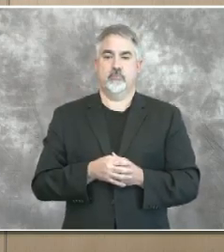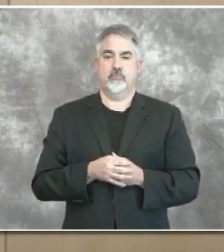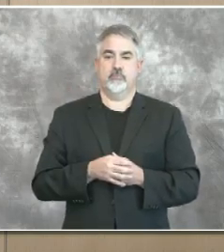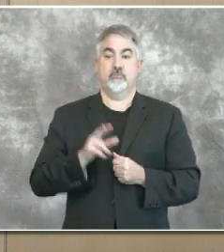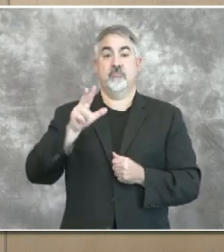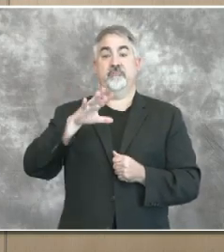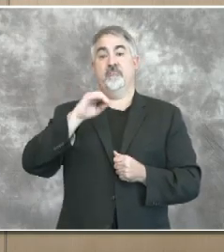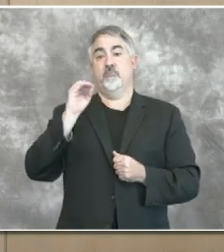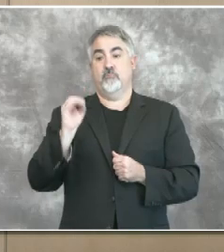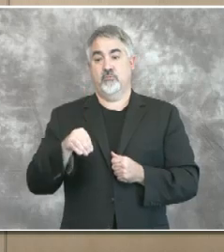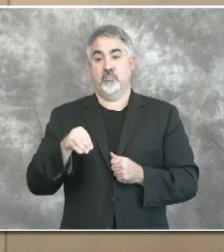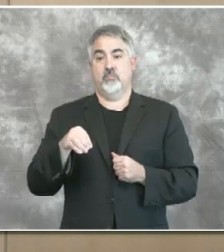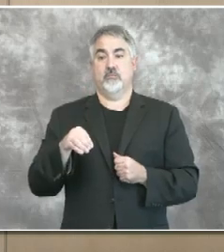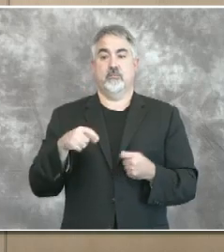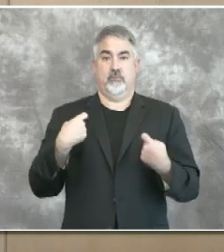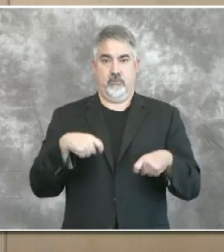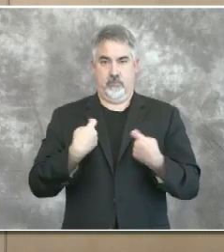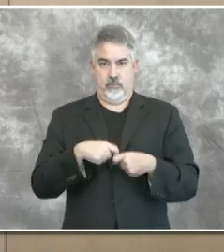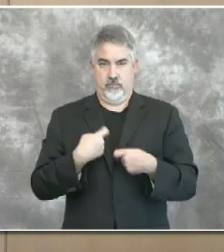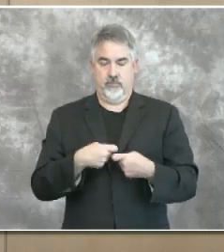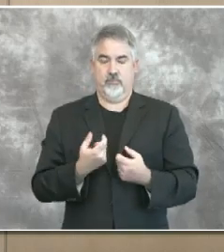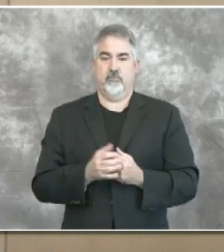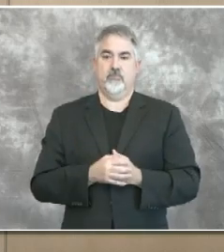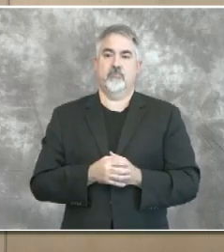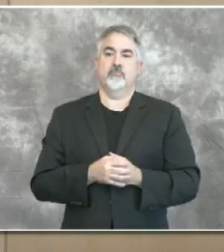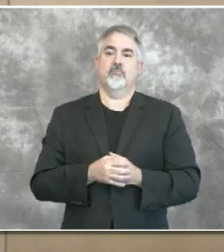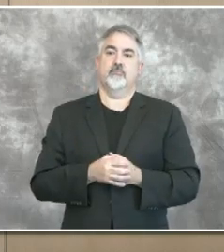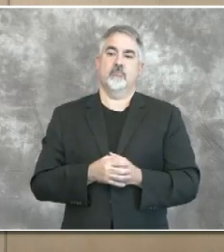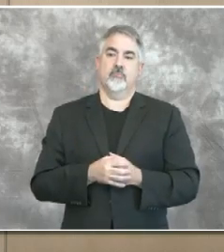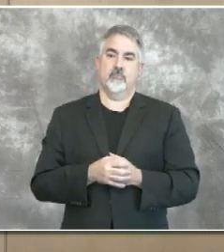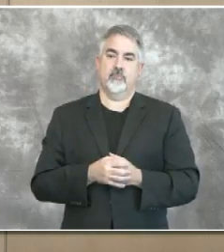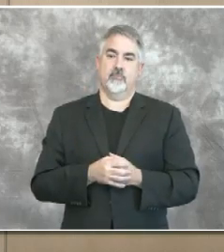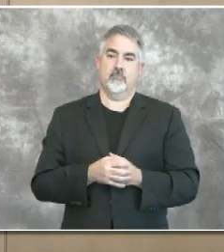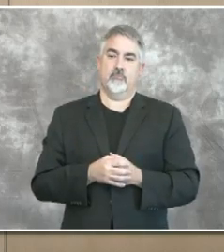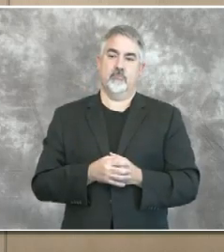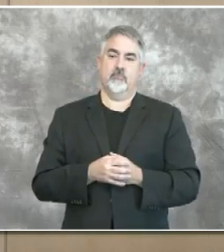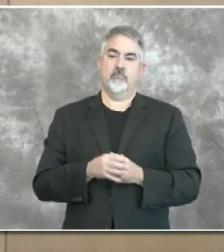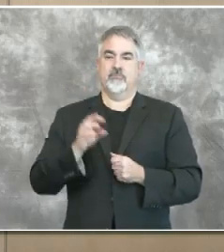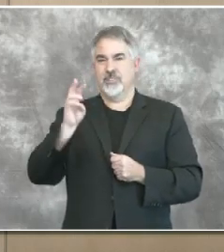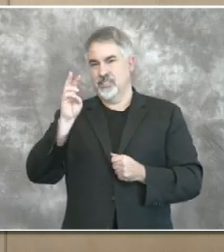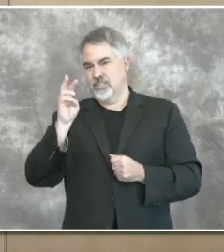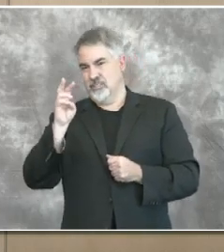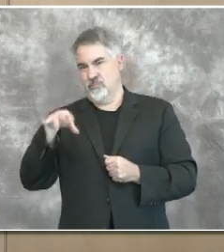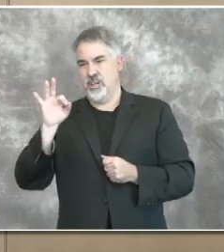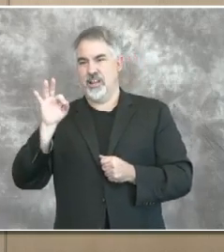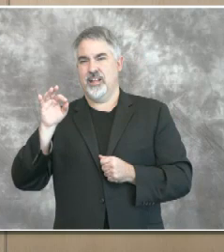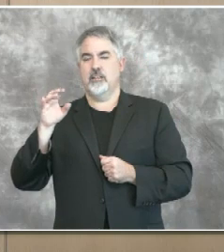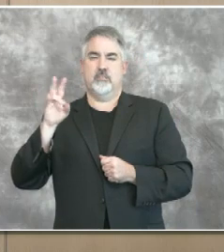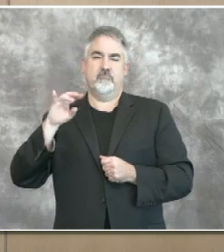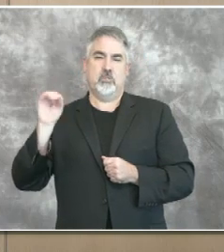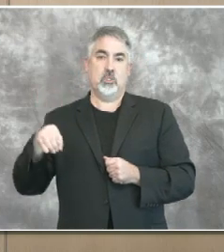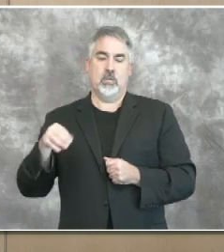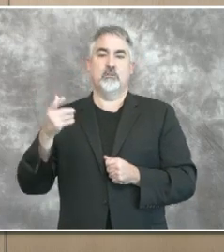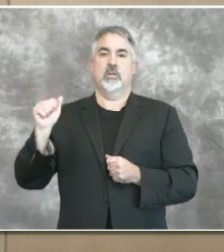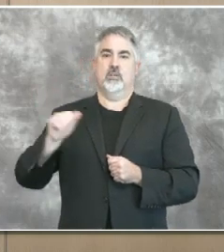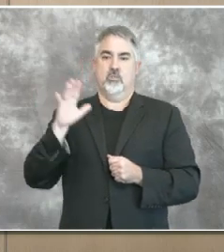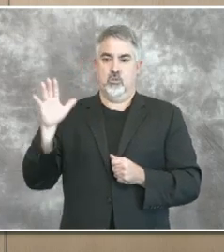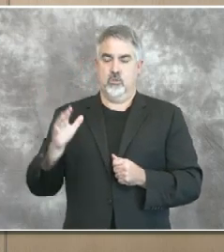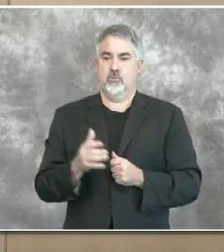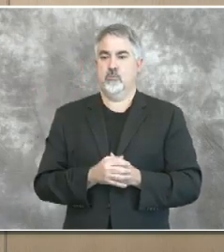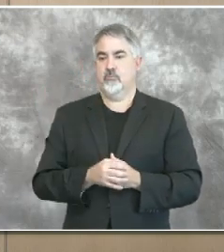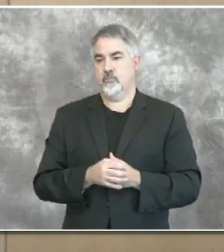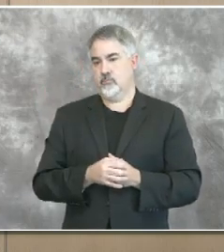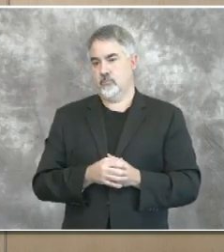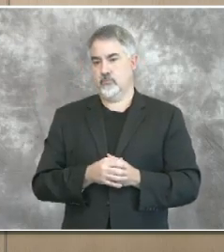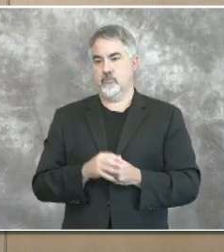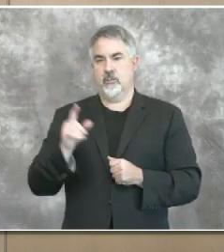are Hispanic, 2 or 6.9% are Asian, and 1 or 3.4% is